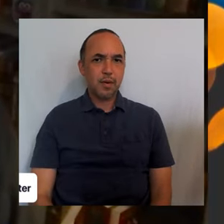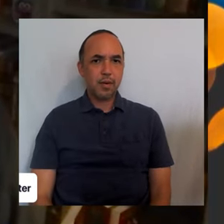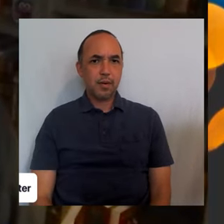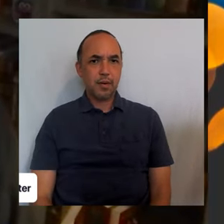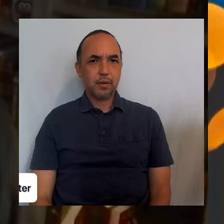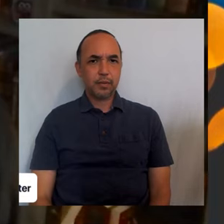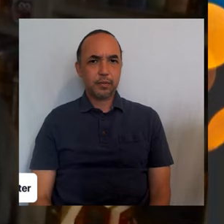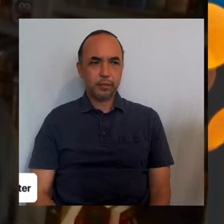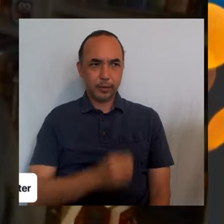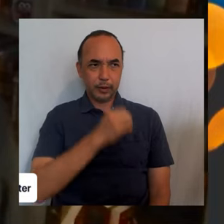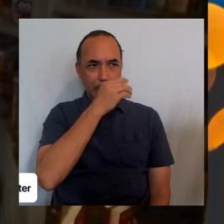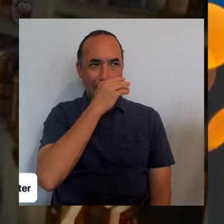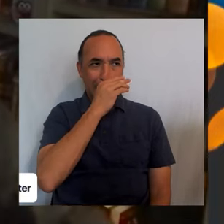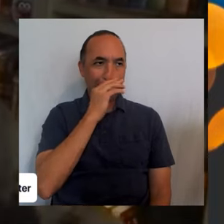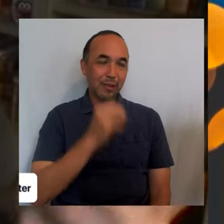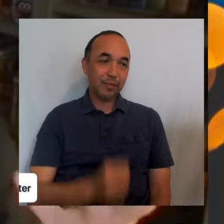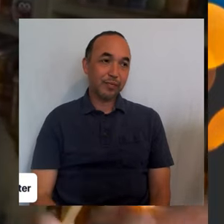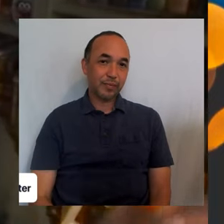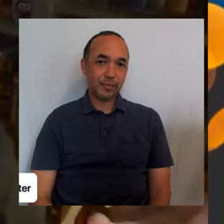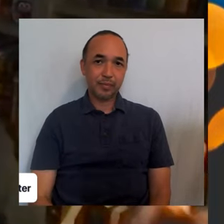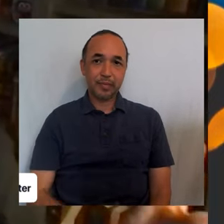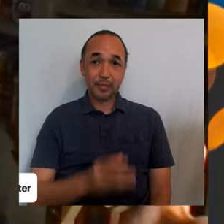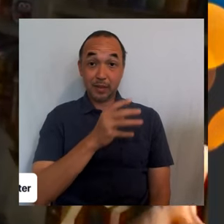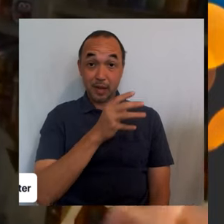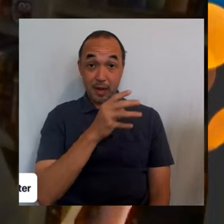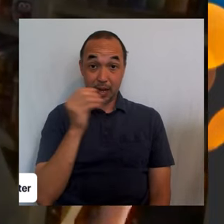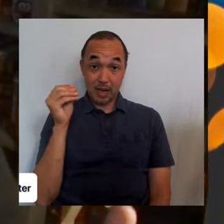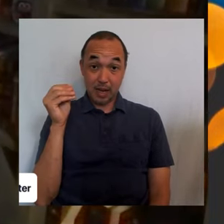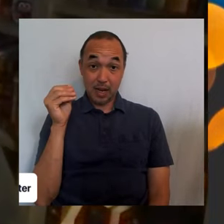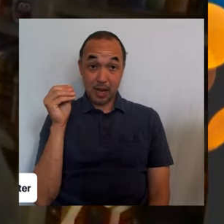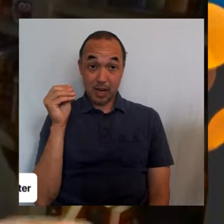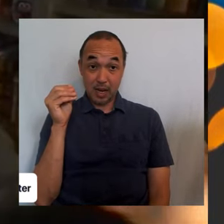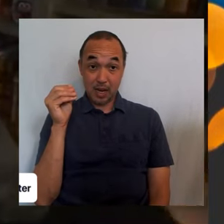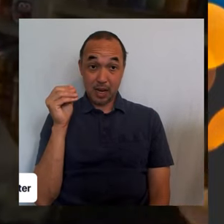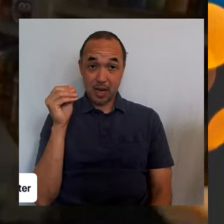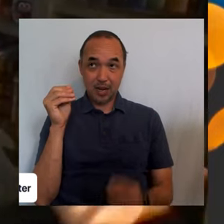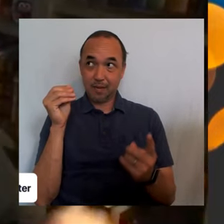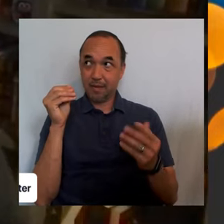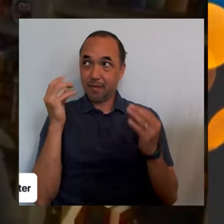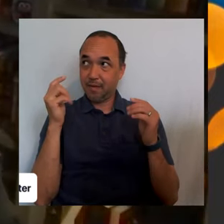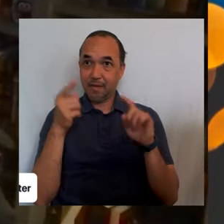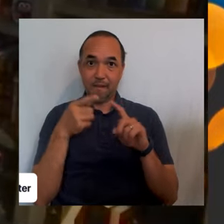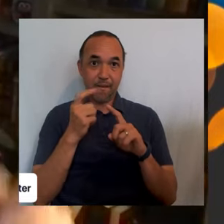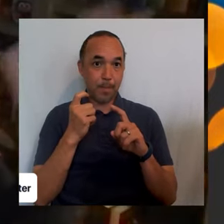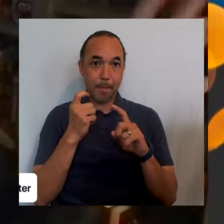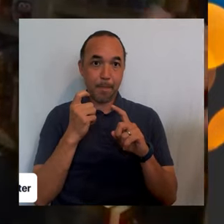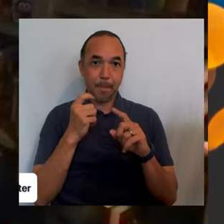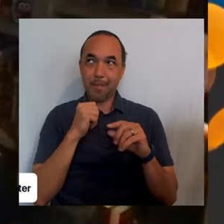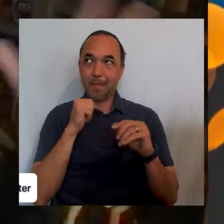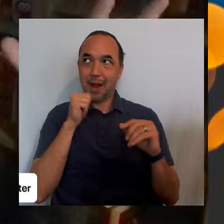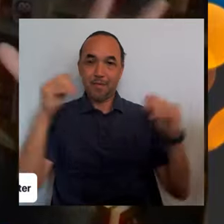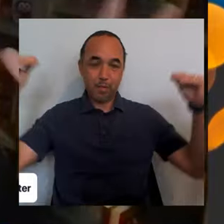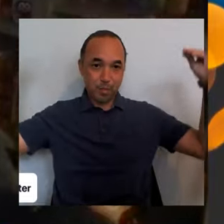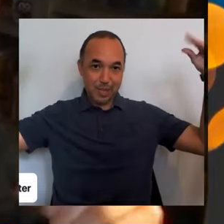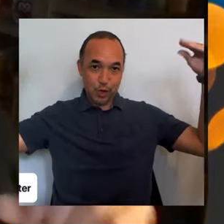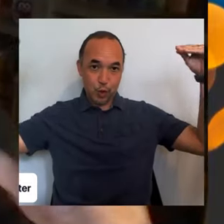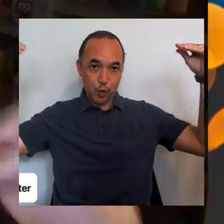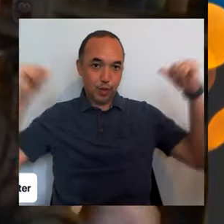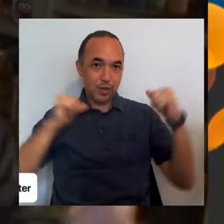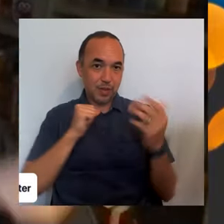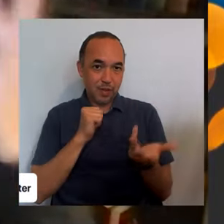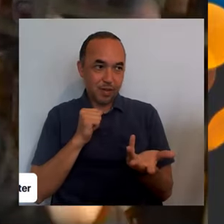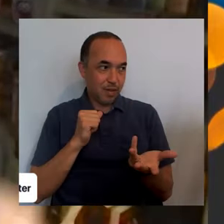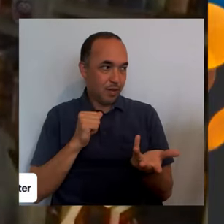And they were coming out of the thin air, obviously, not from speakers, not any. It sounded